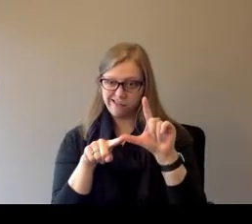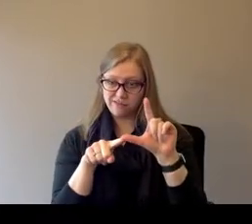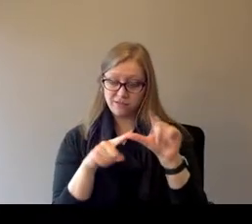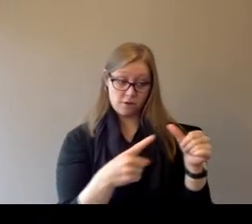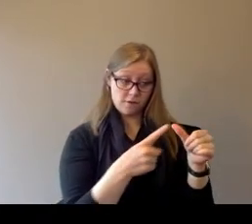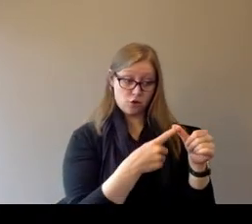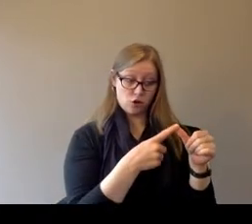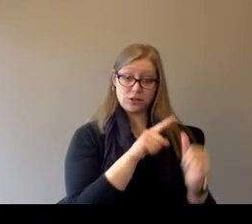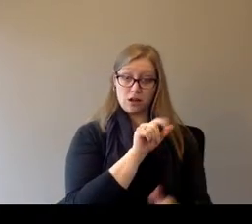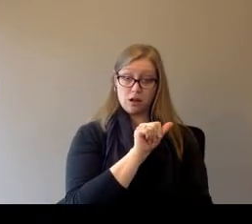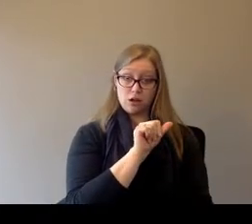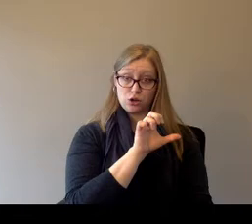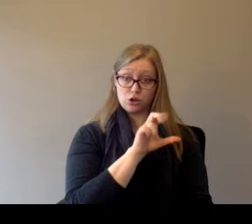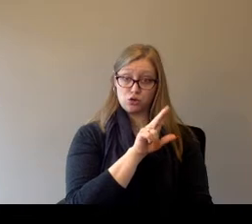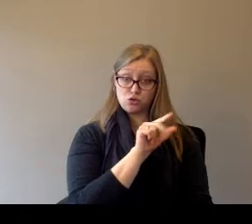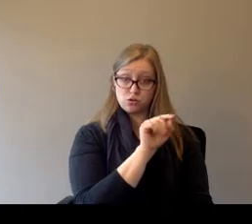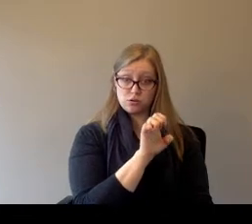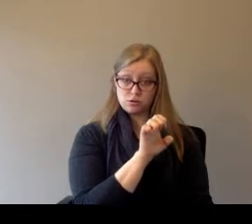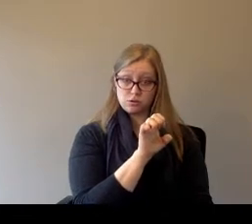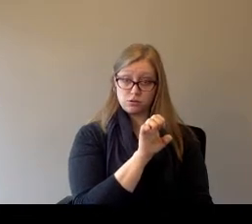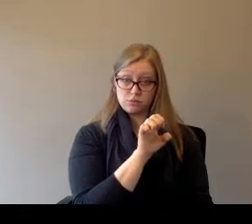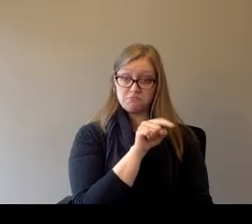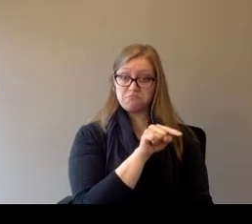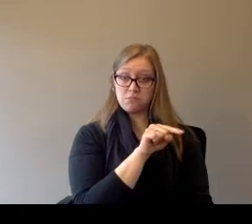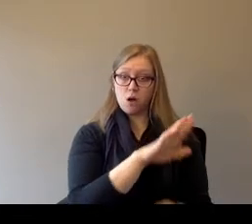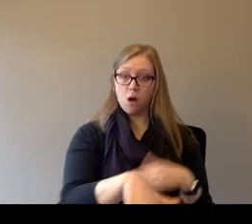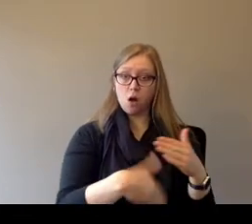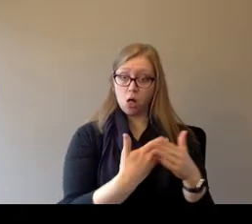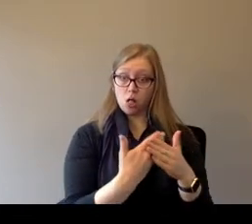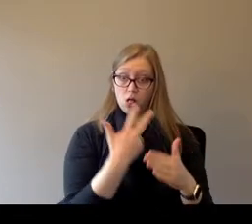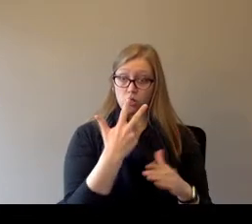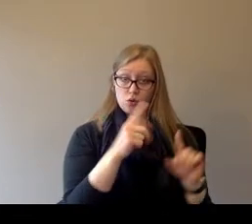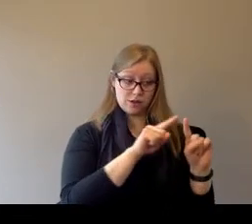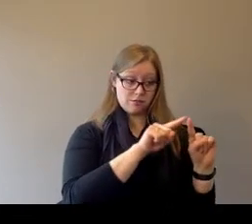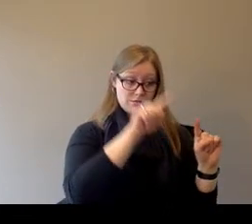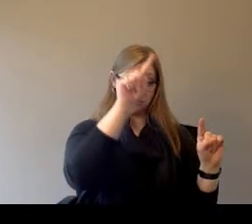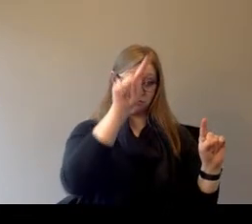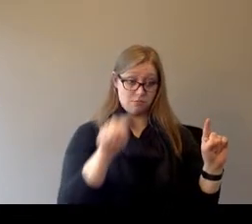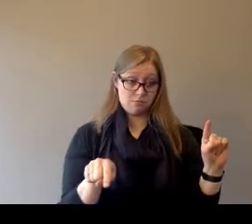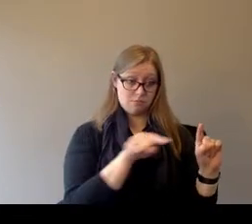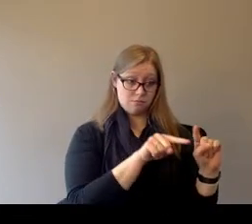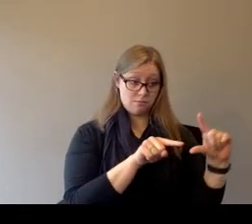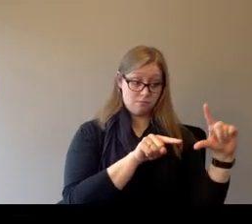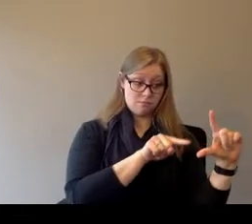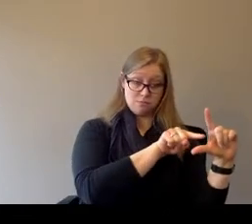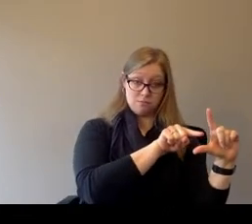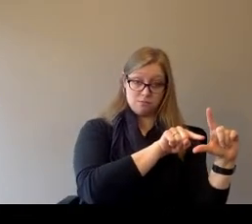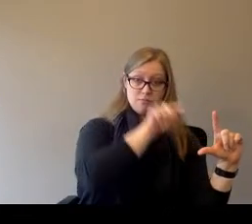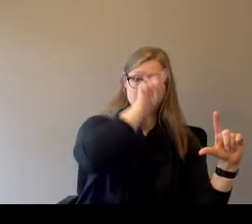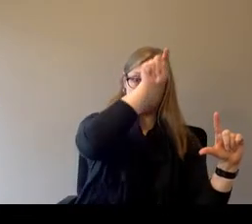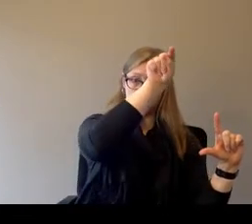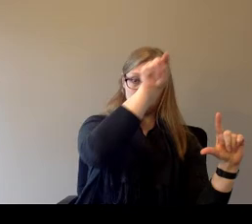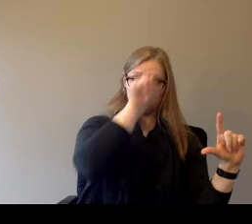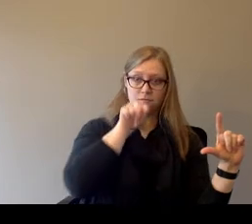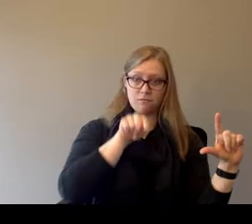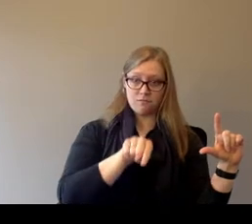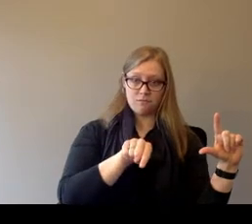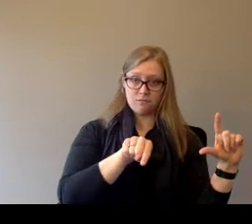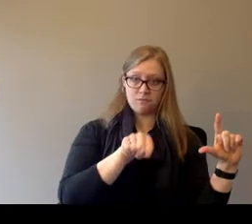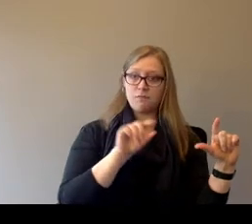triangle, which is the first one, has all three angles are acute angles, and by acute we mean angles that